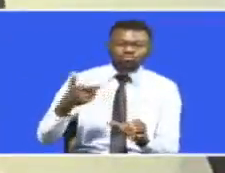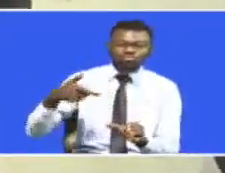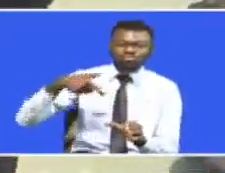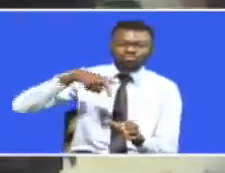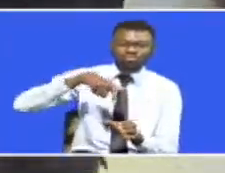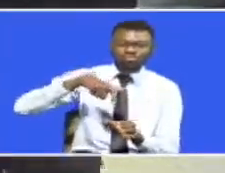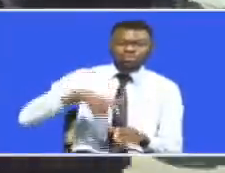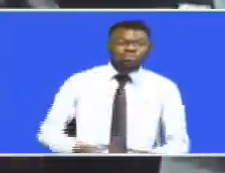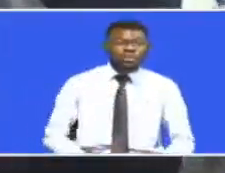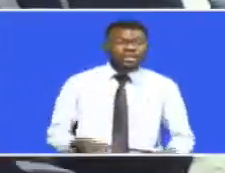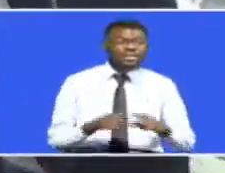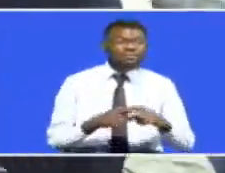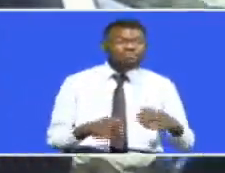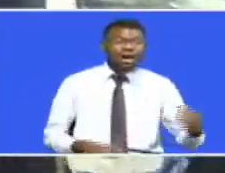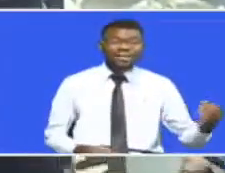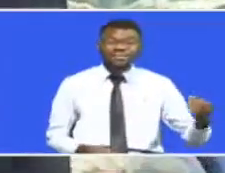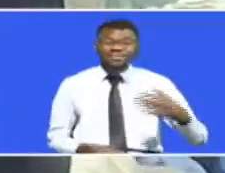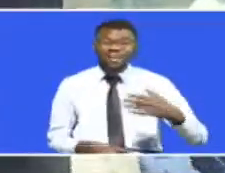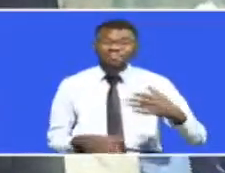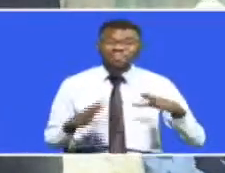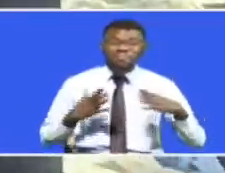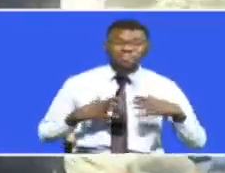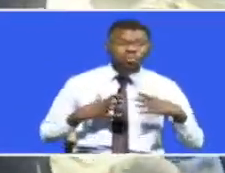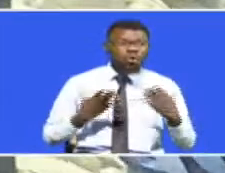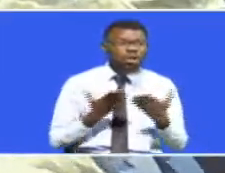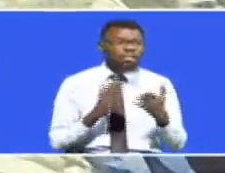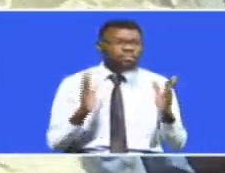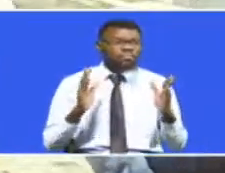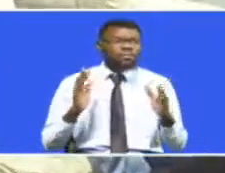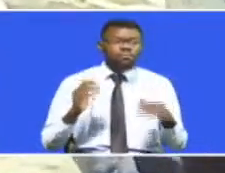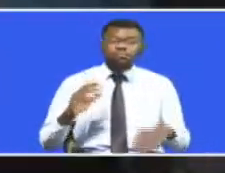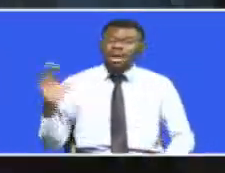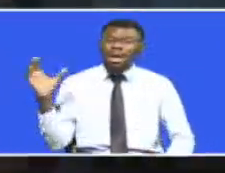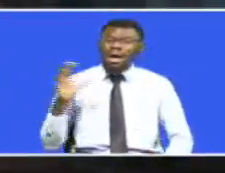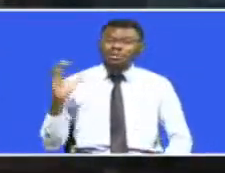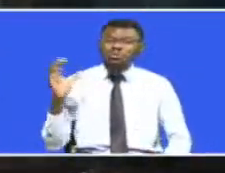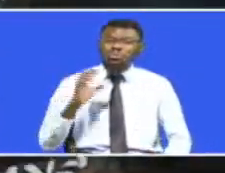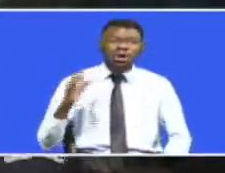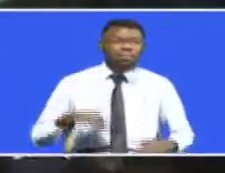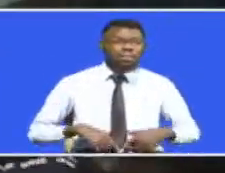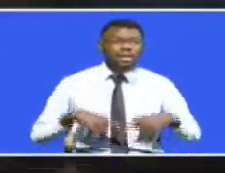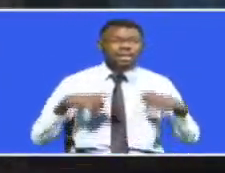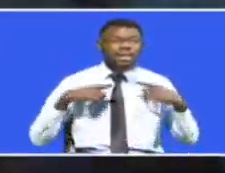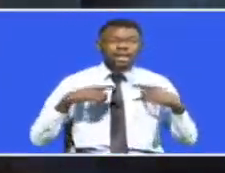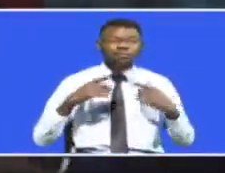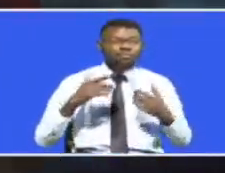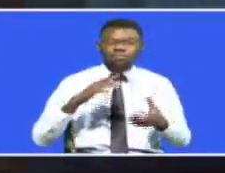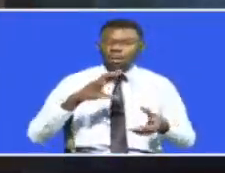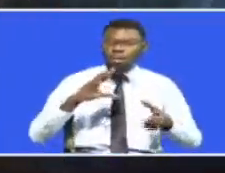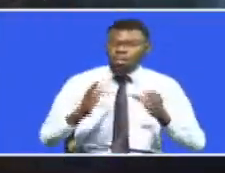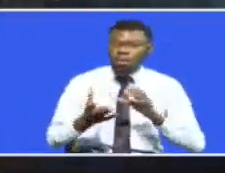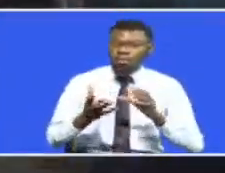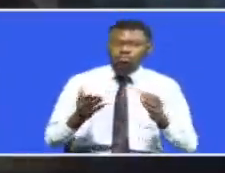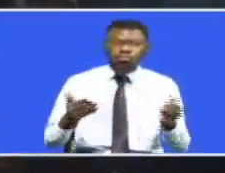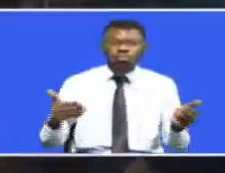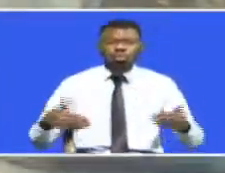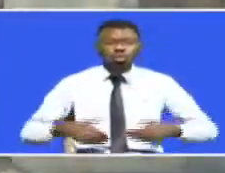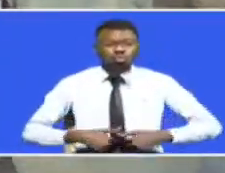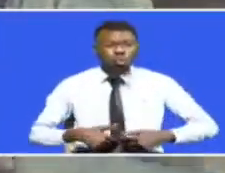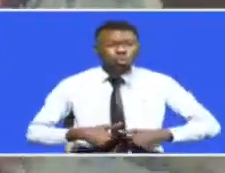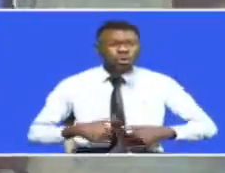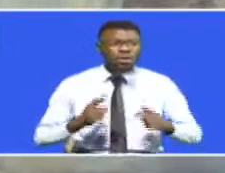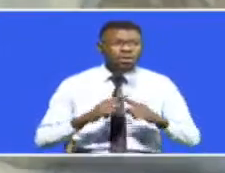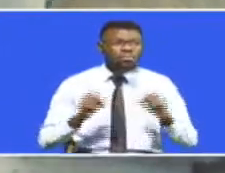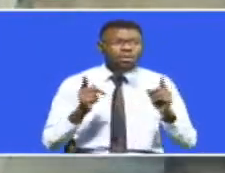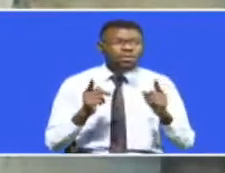In the slum, brewers have literally turned their customers' lives upside down. Young and energetic people